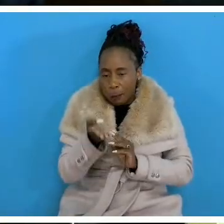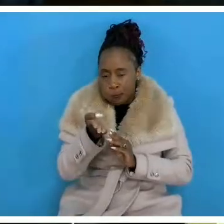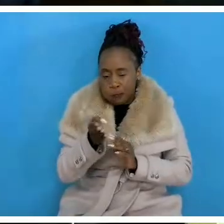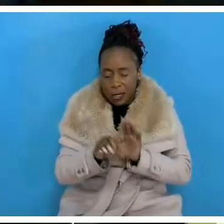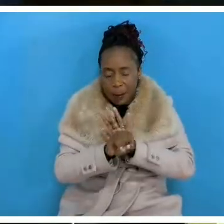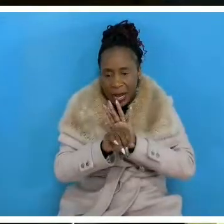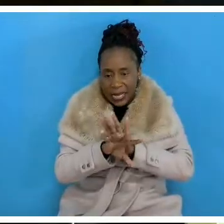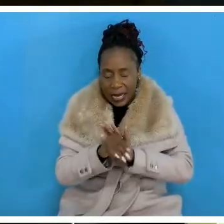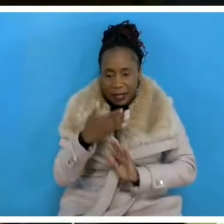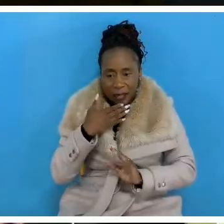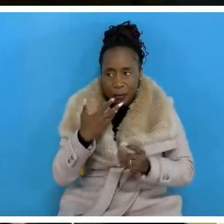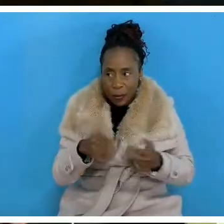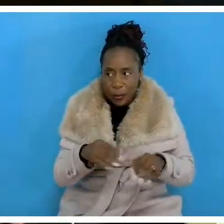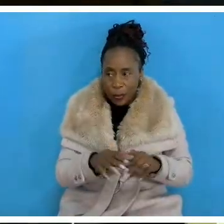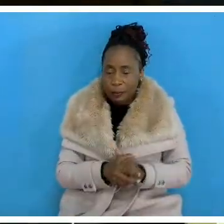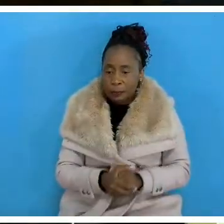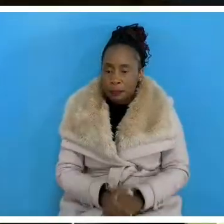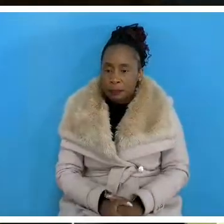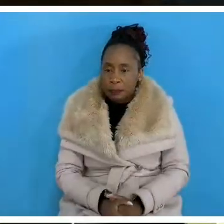ahead.